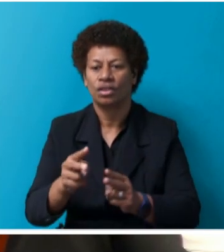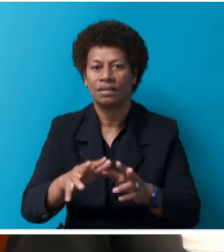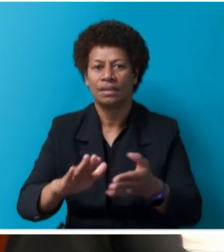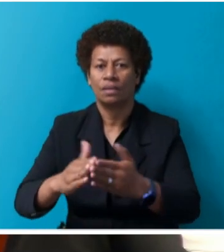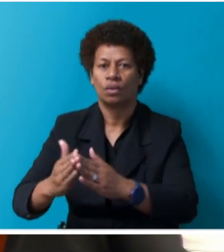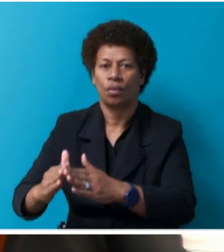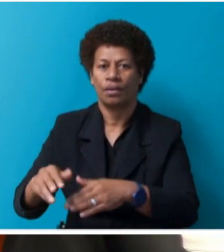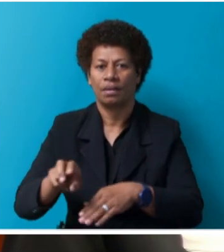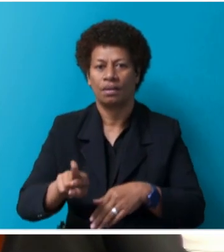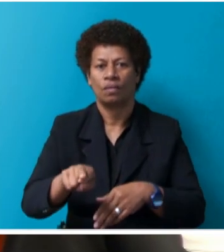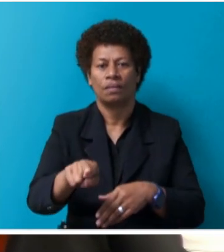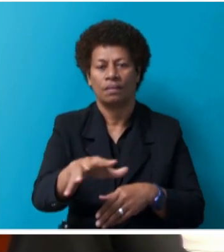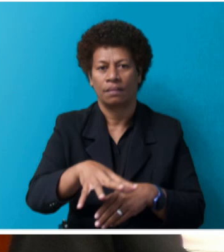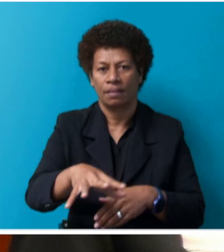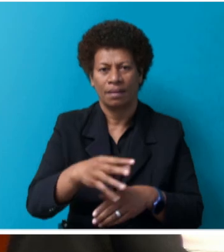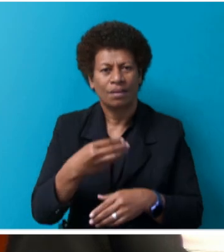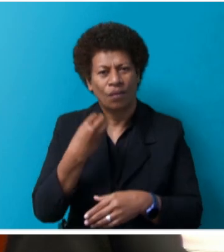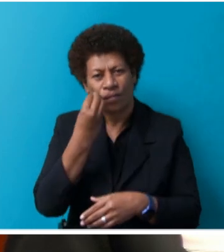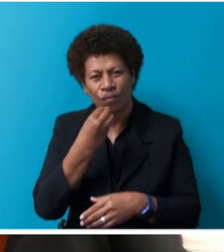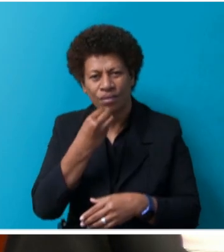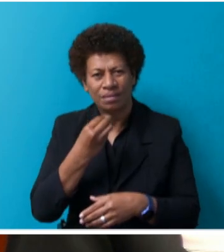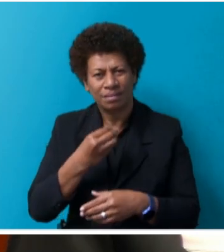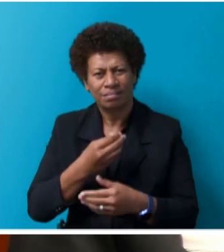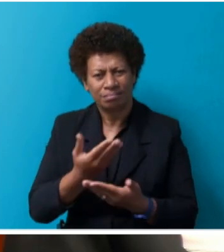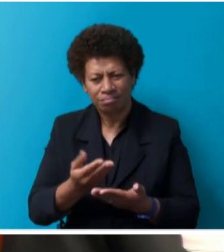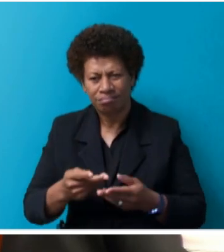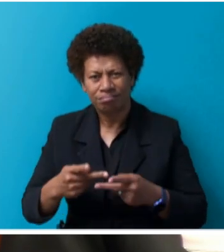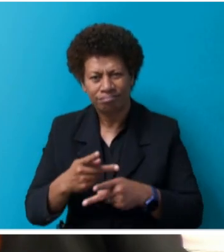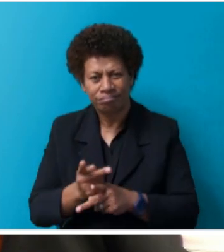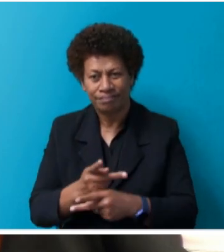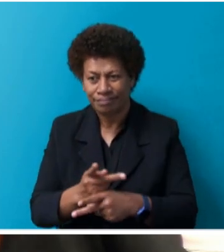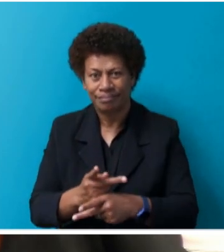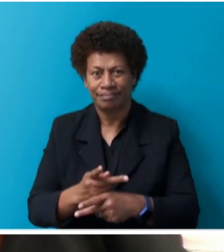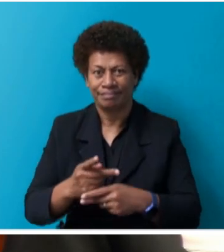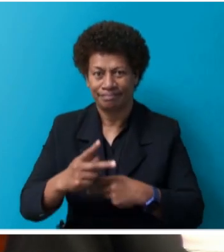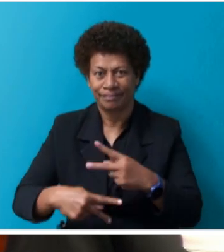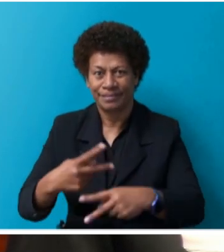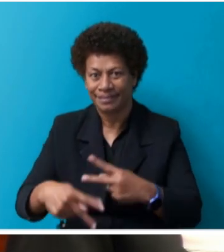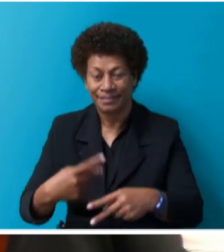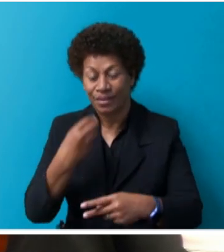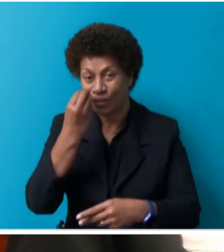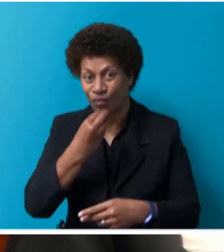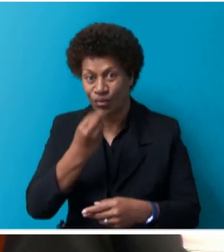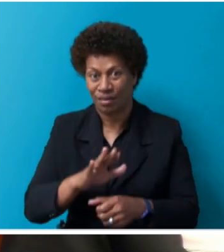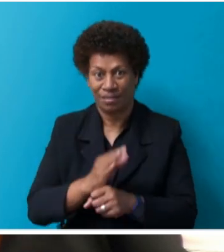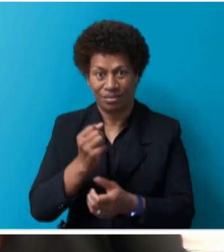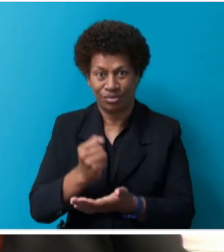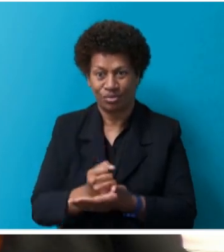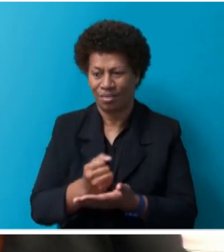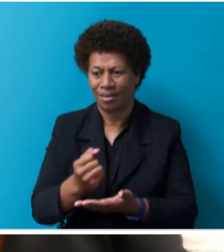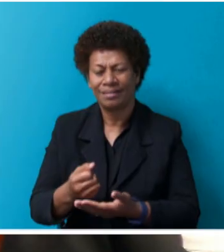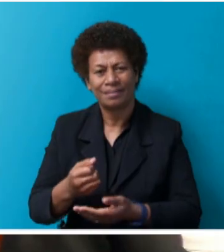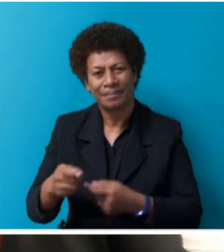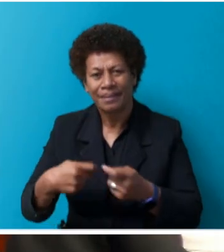often responsible for food security, food production, processing, and vending, ensuring household sustenance and market